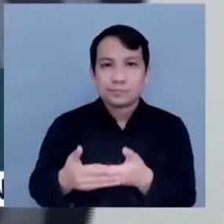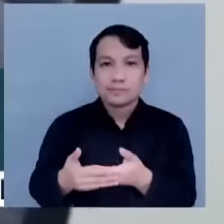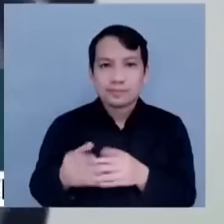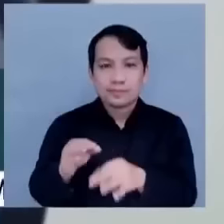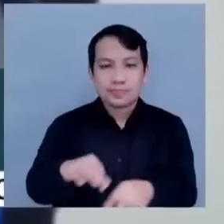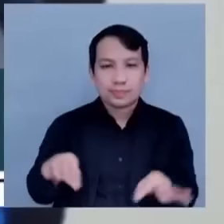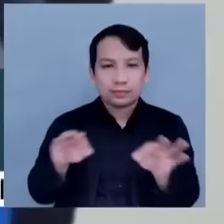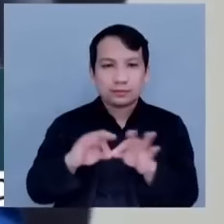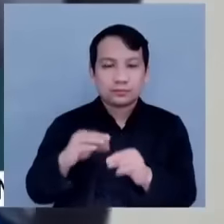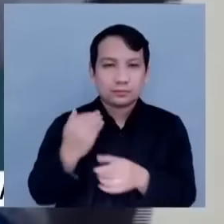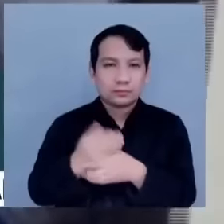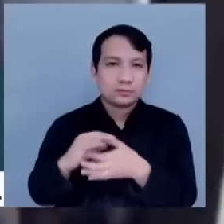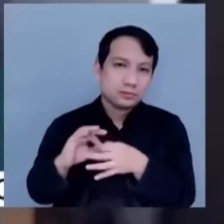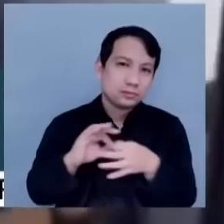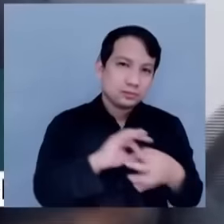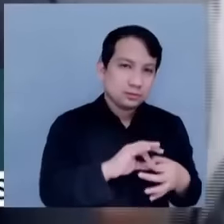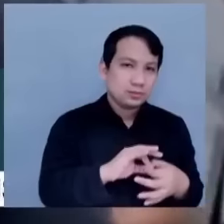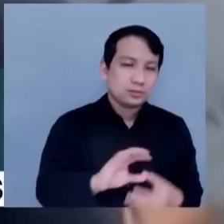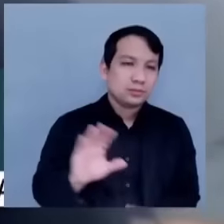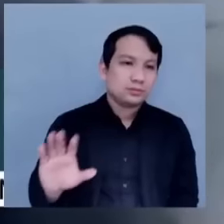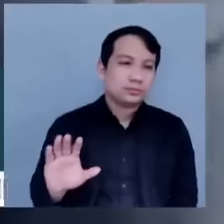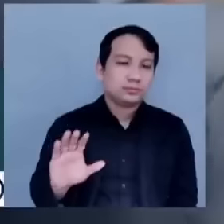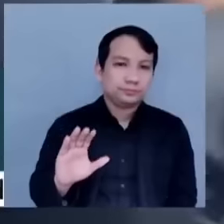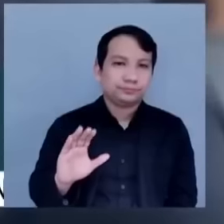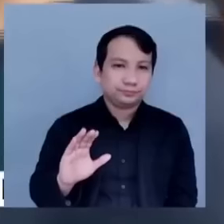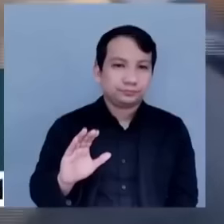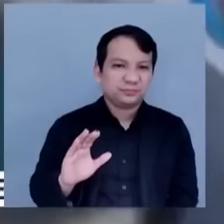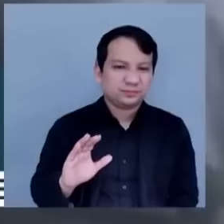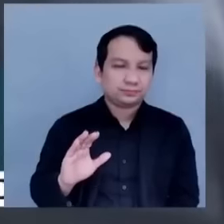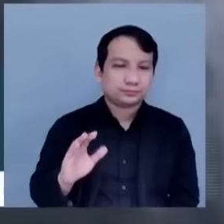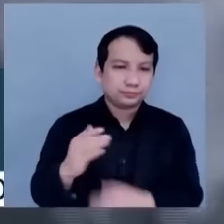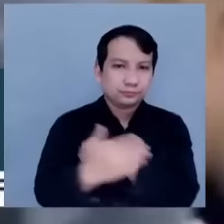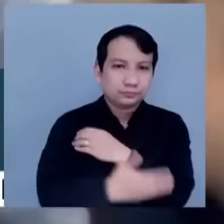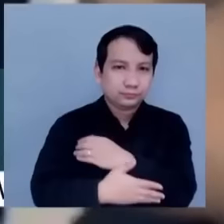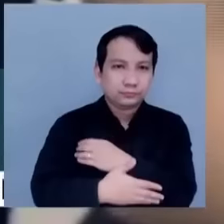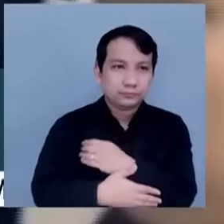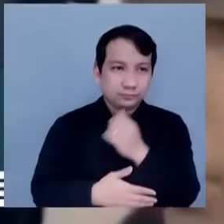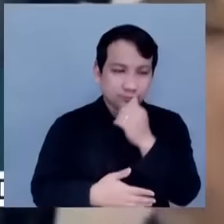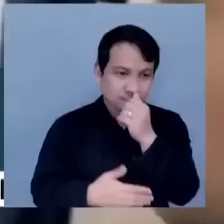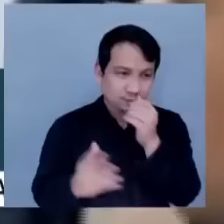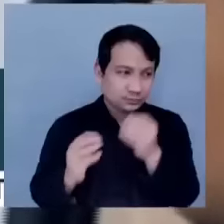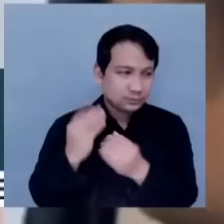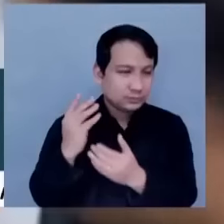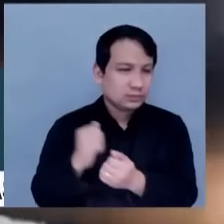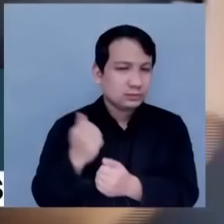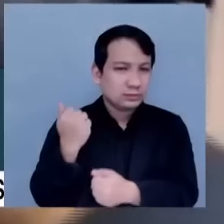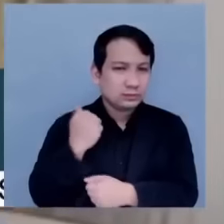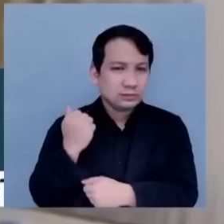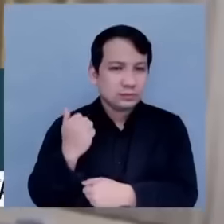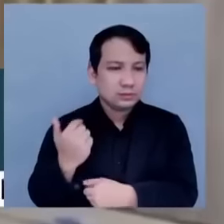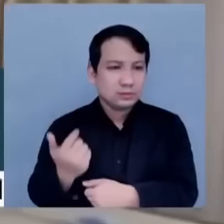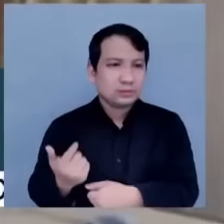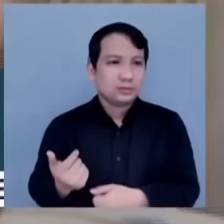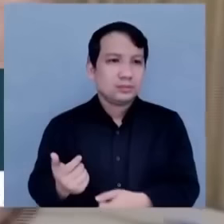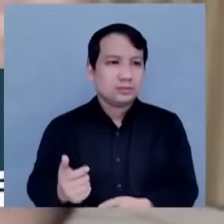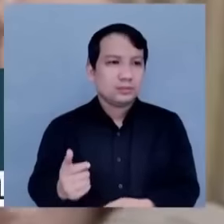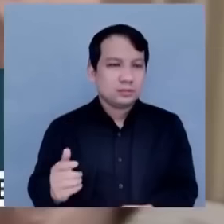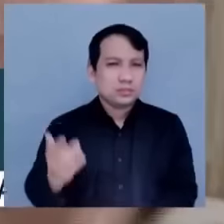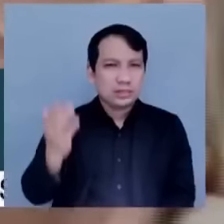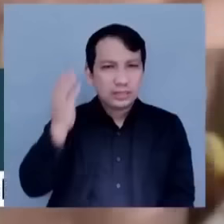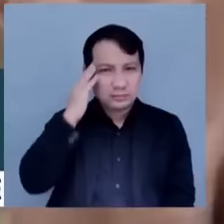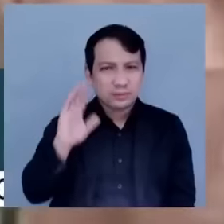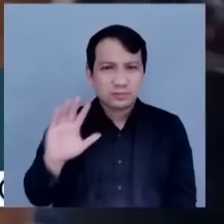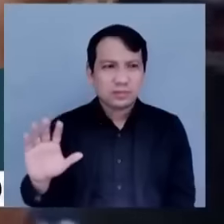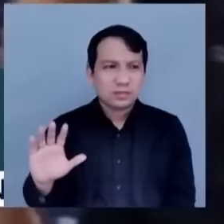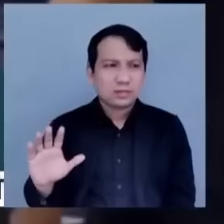proper coordination with the authorities in that country. Mm-hmm. So, pero, kaya nga, alam niya, sabi ko nga sa